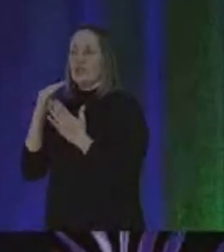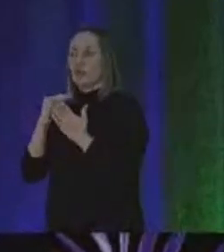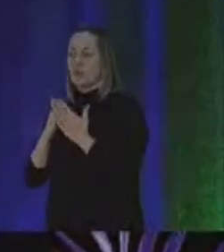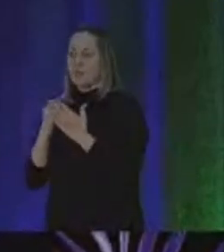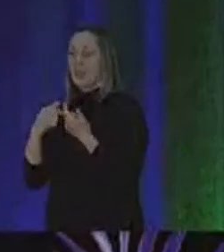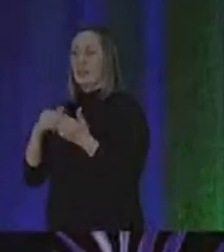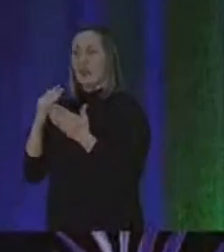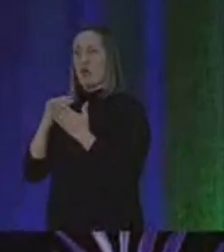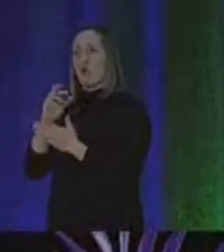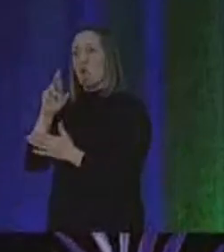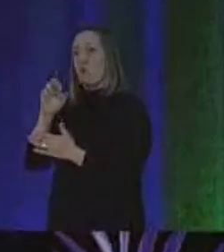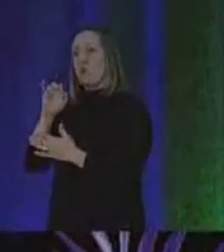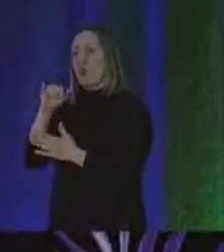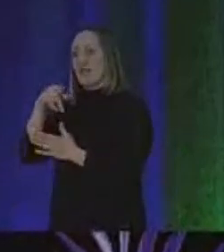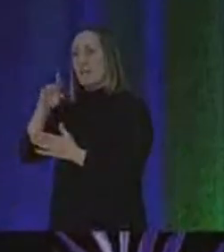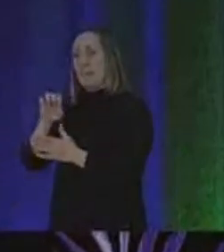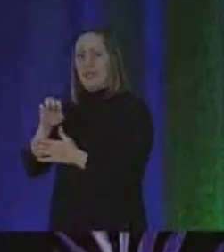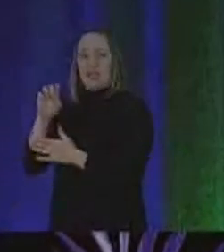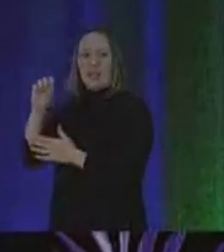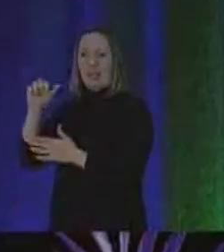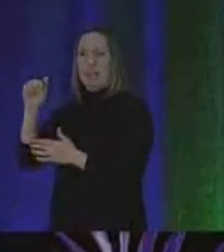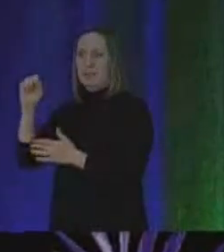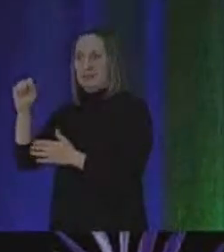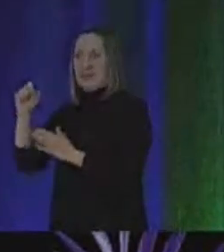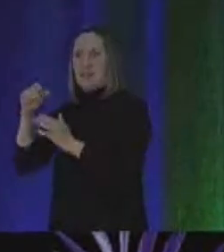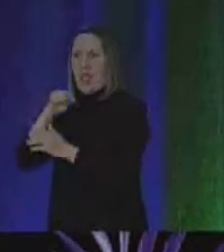recipe SaaS application. You'll see that in the demo.